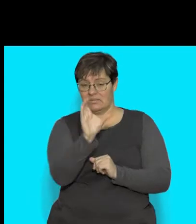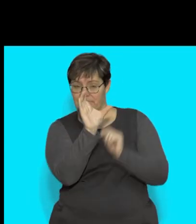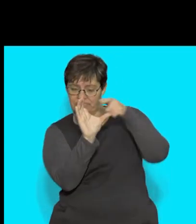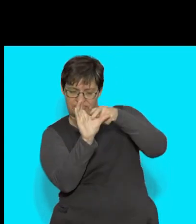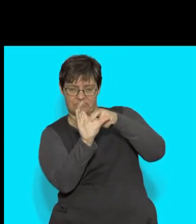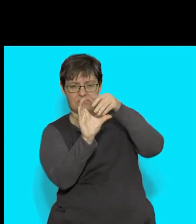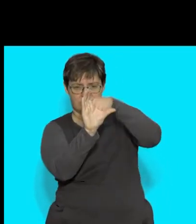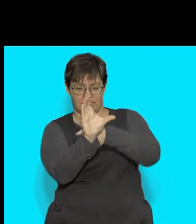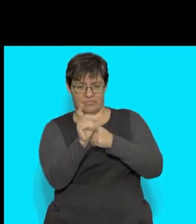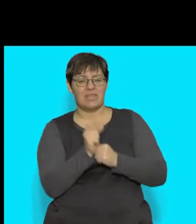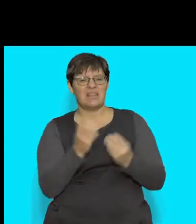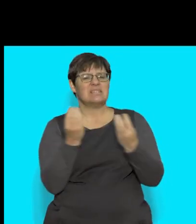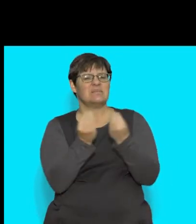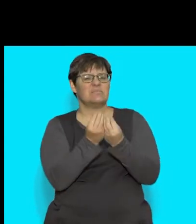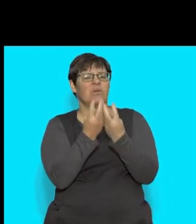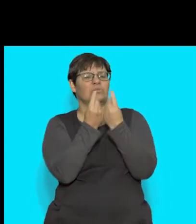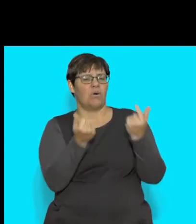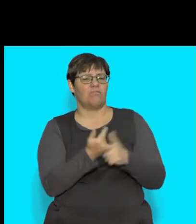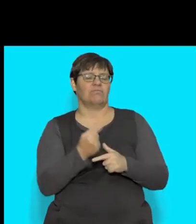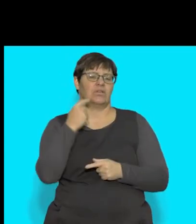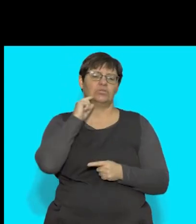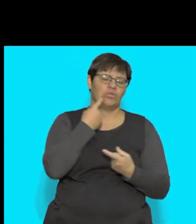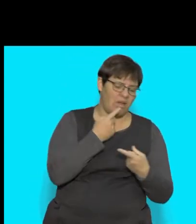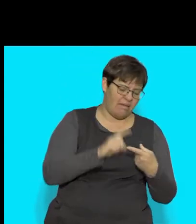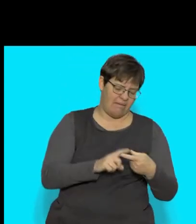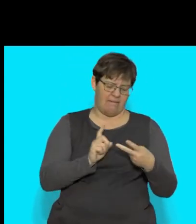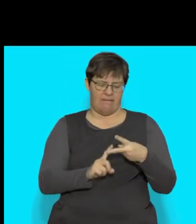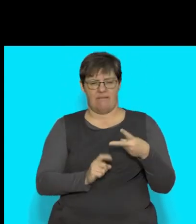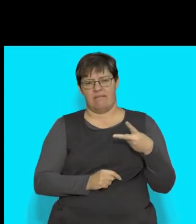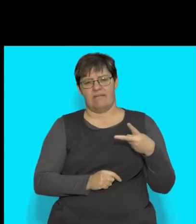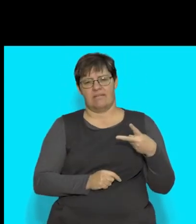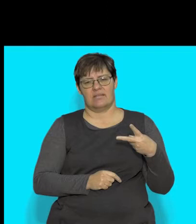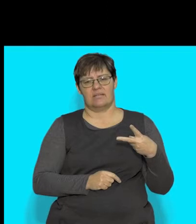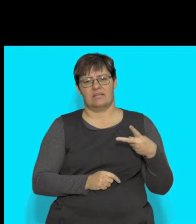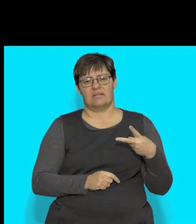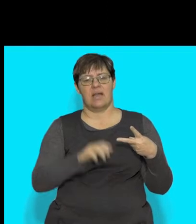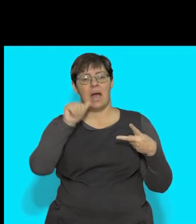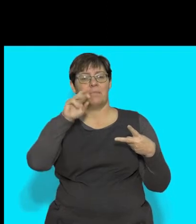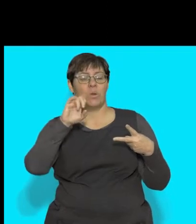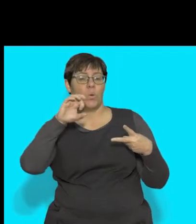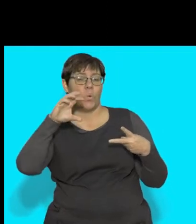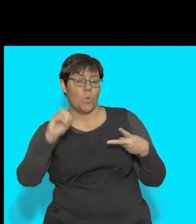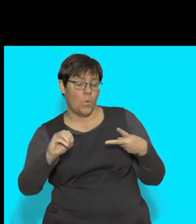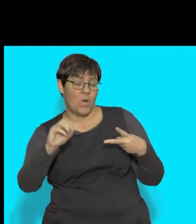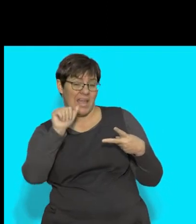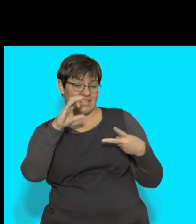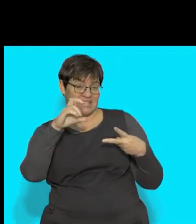They definitely have to go through. Then there are things dissolved in the blood. Glucose,